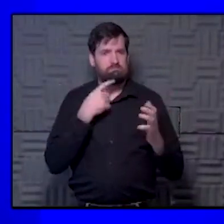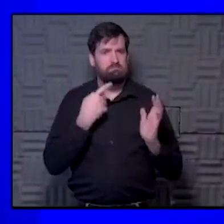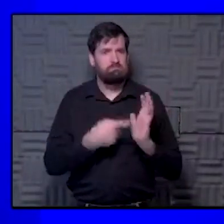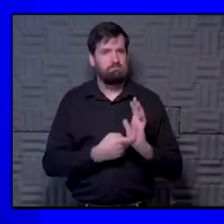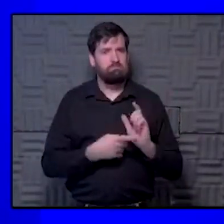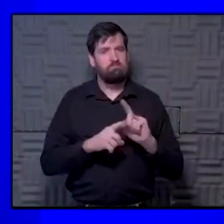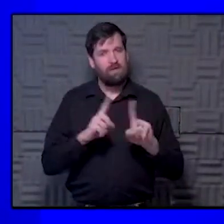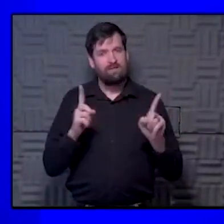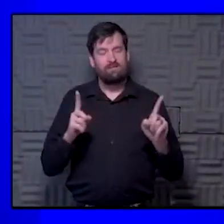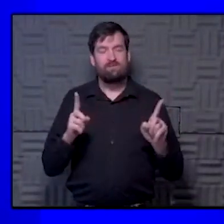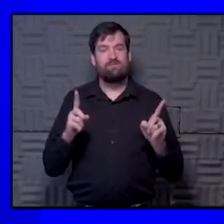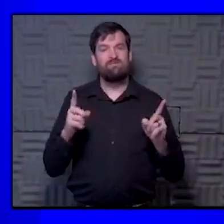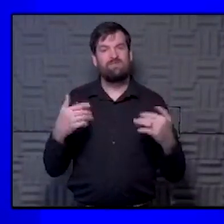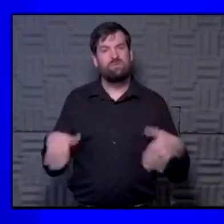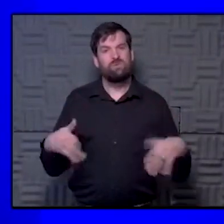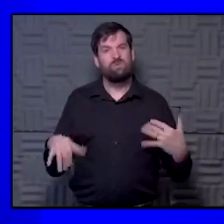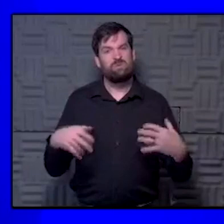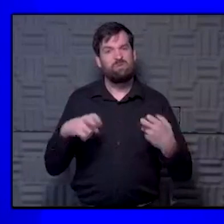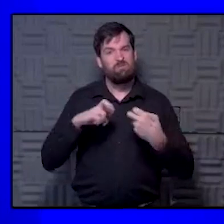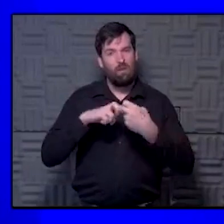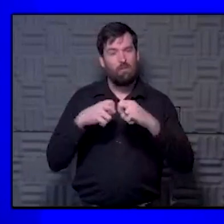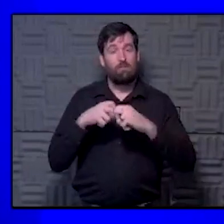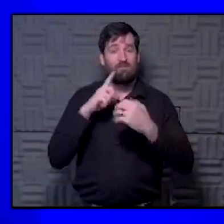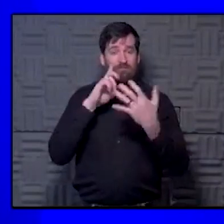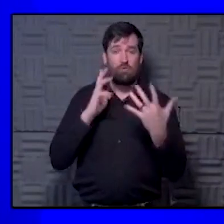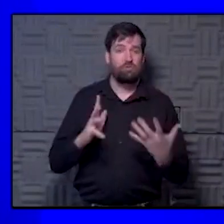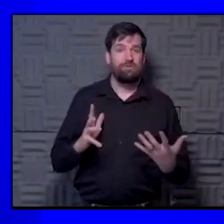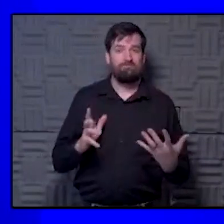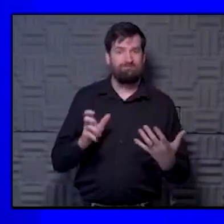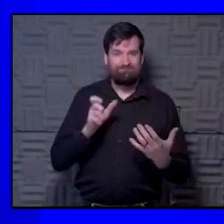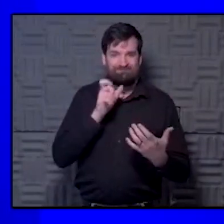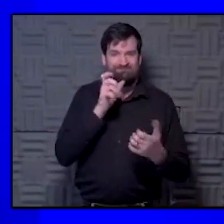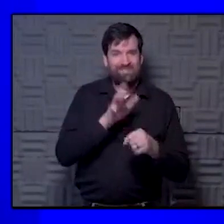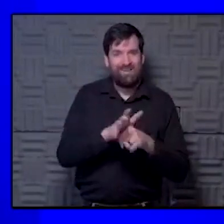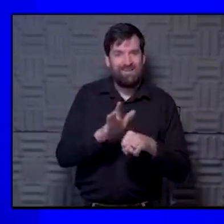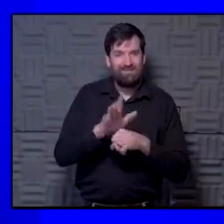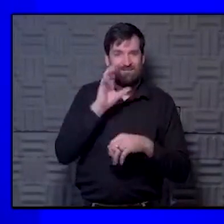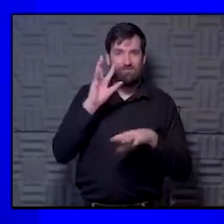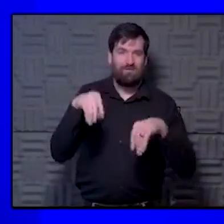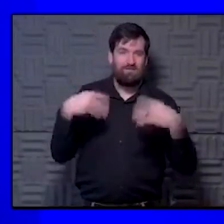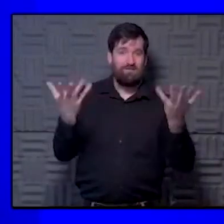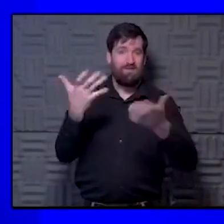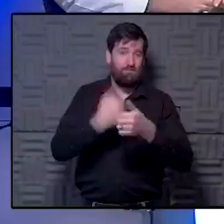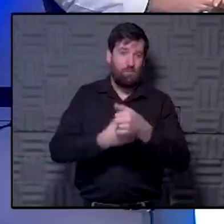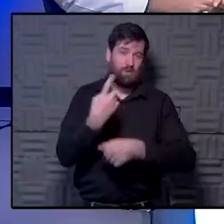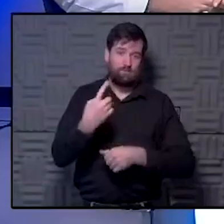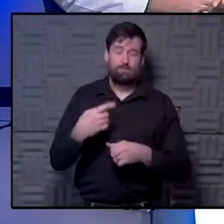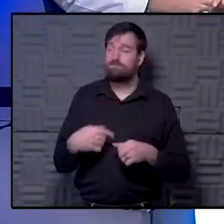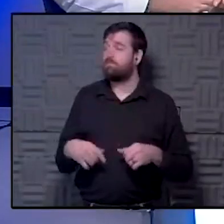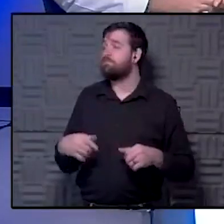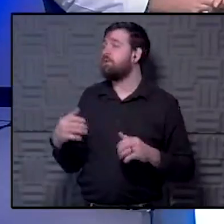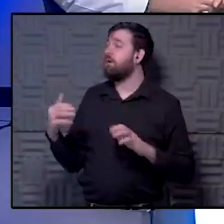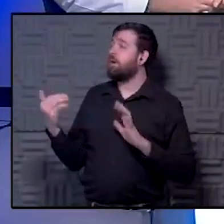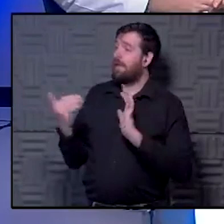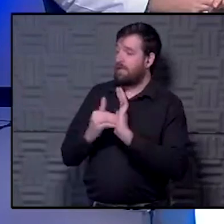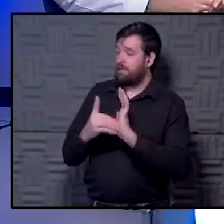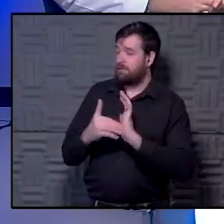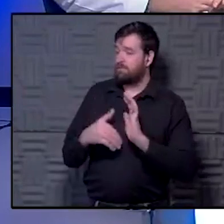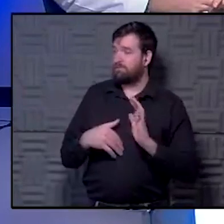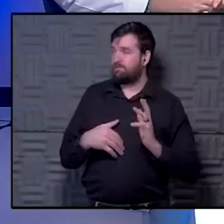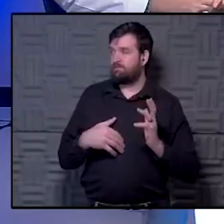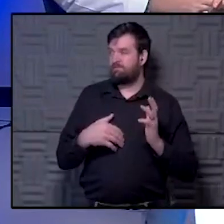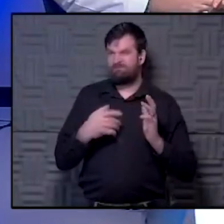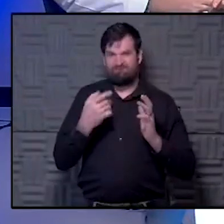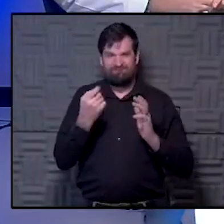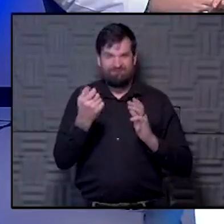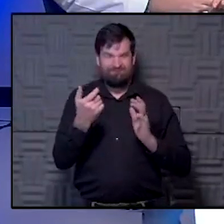it is a massive problem, and unfortunately we just don't have enough to give everybody that we would like right now. And again, I'm going to sound a